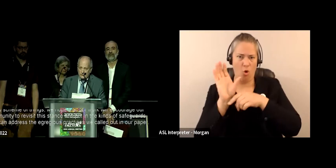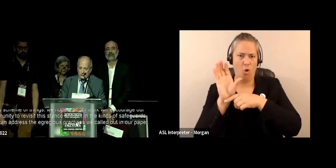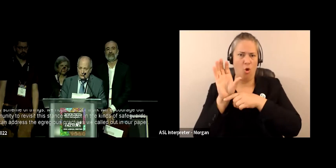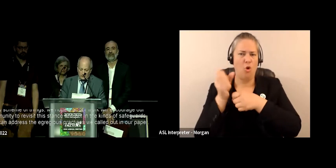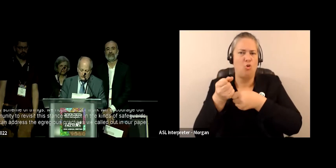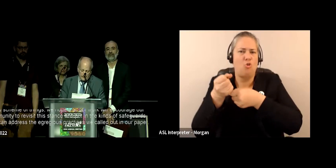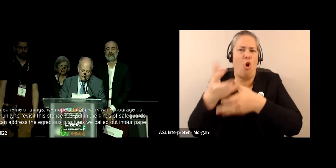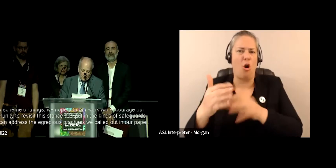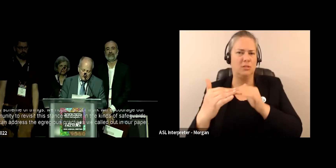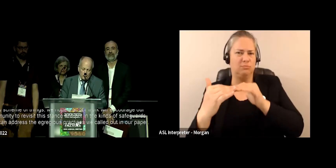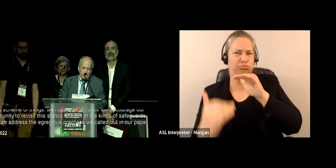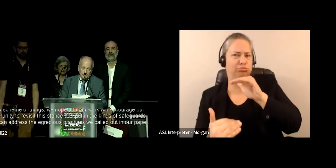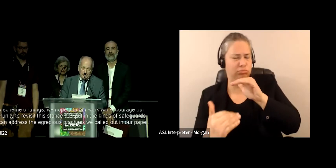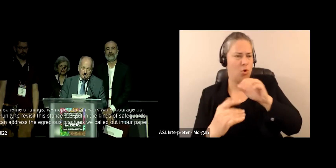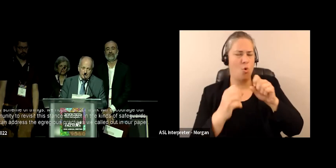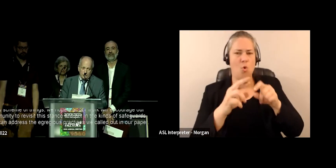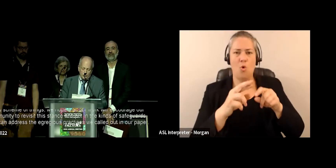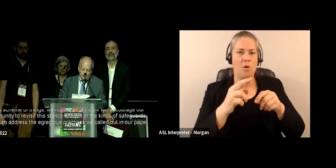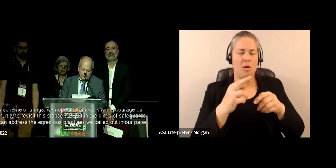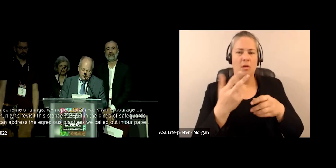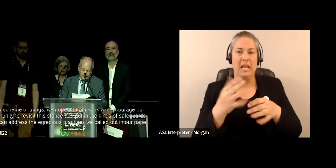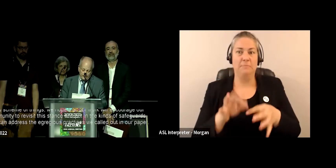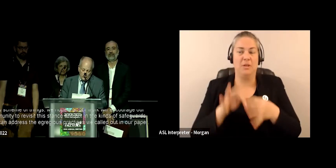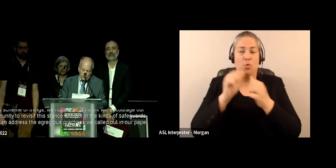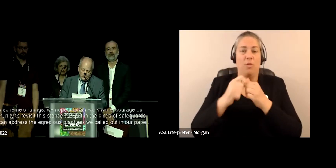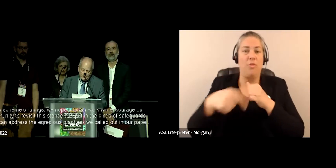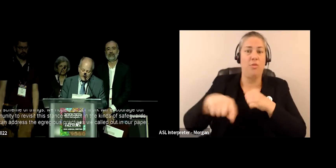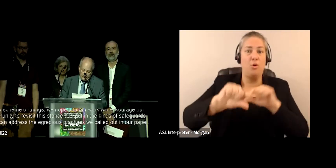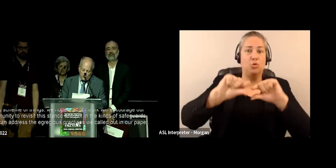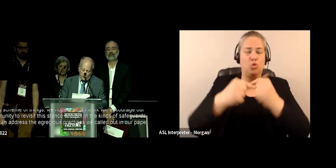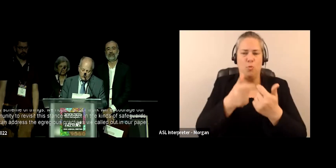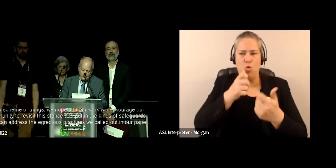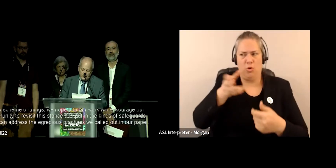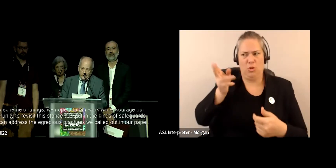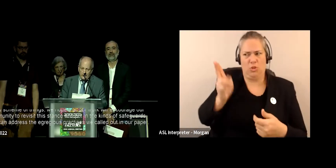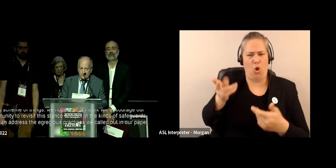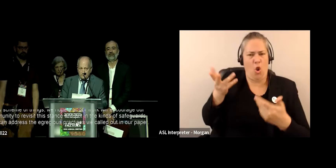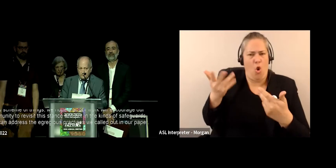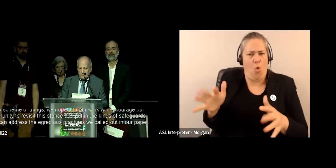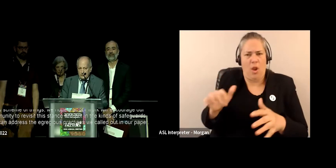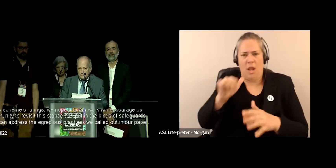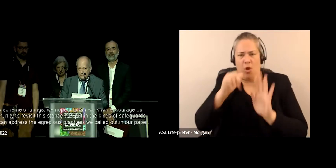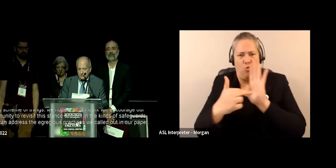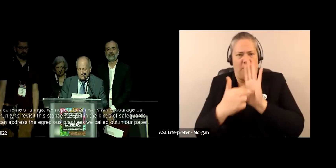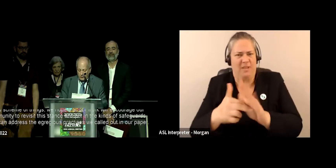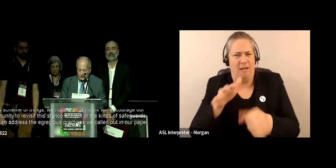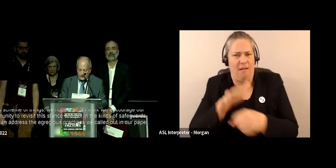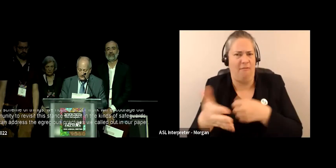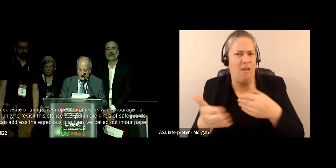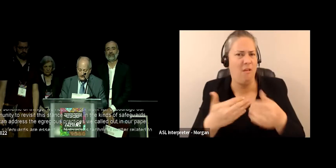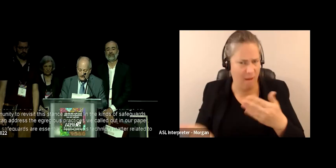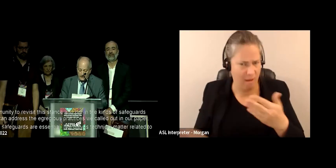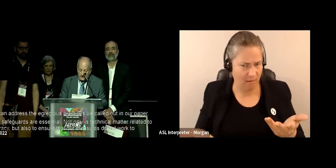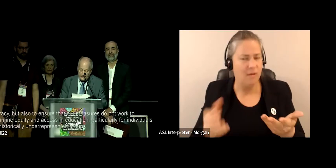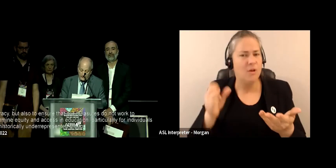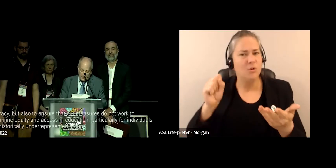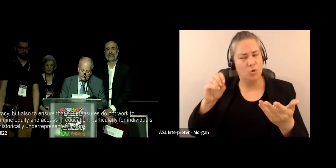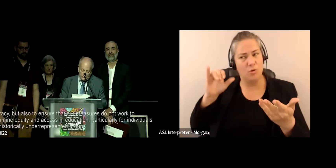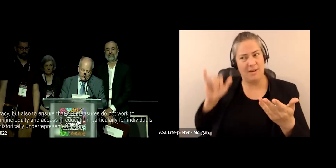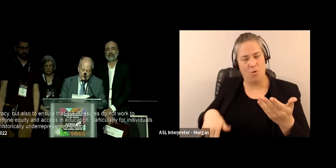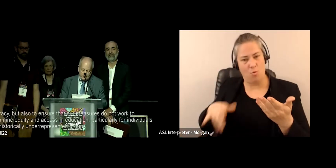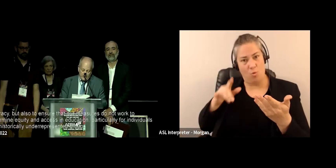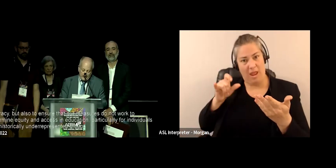from historically underrepresented groups, who, as a matter of course, experience disproportionately